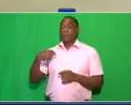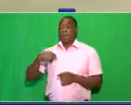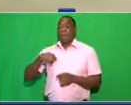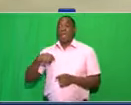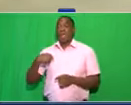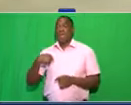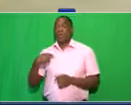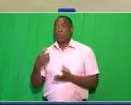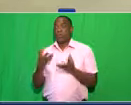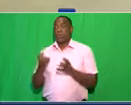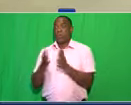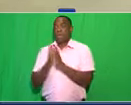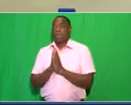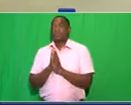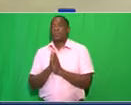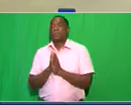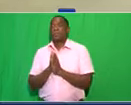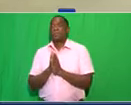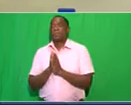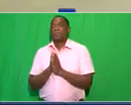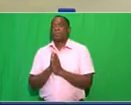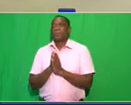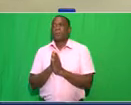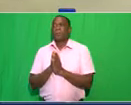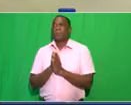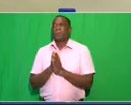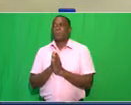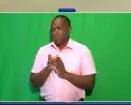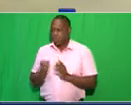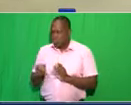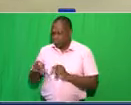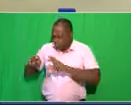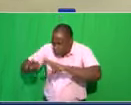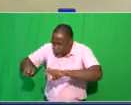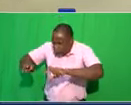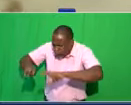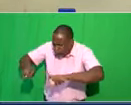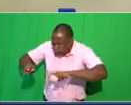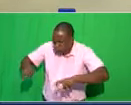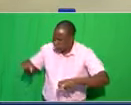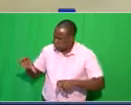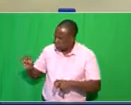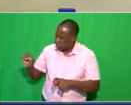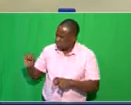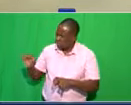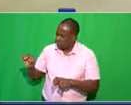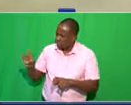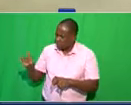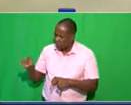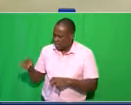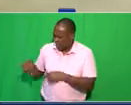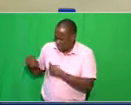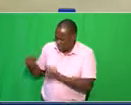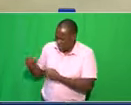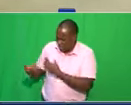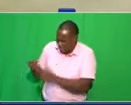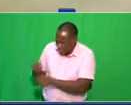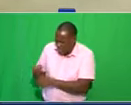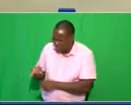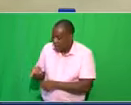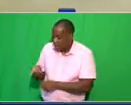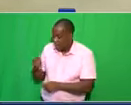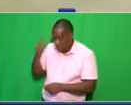ask yourself? And having been able to go through the Concordat throughout the years, do you see it as still relevant today?